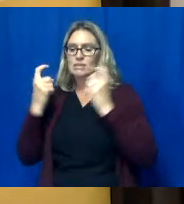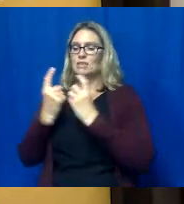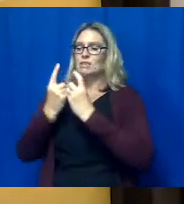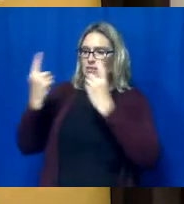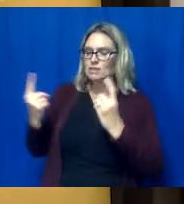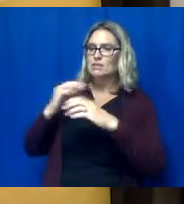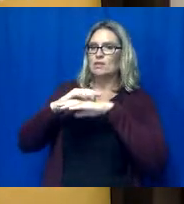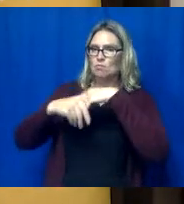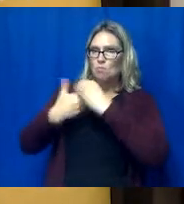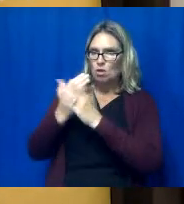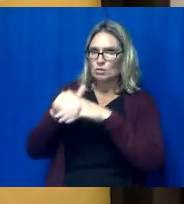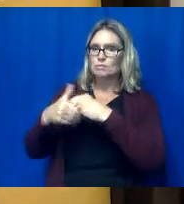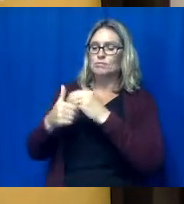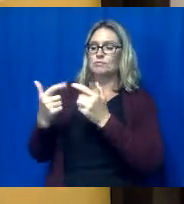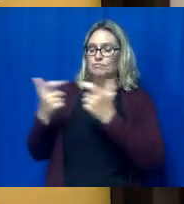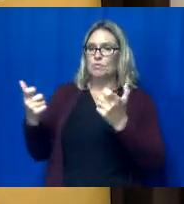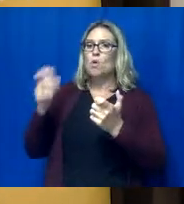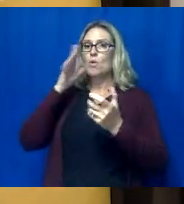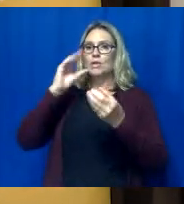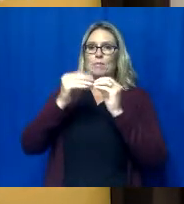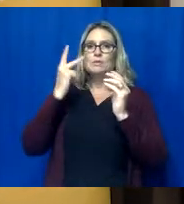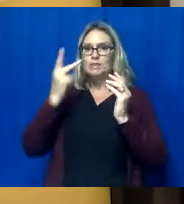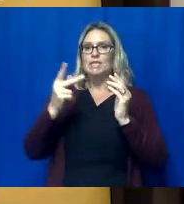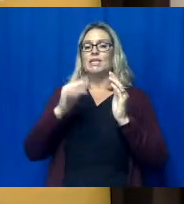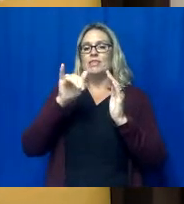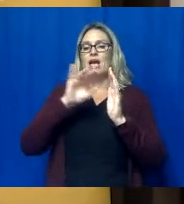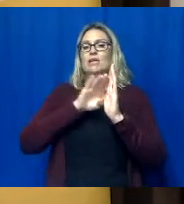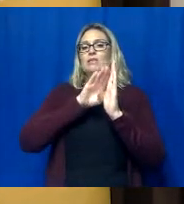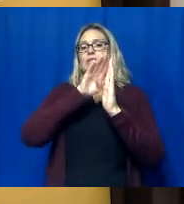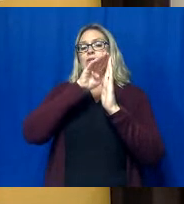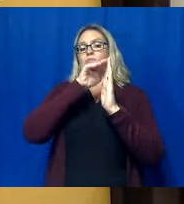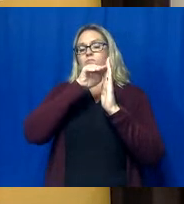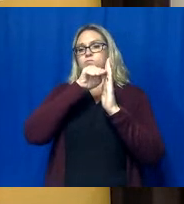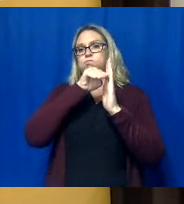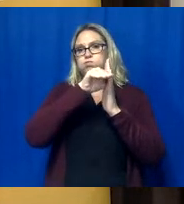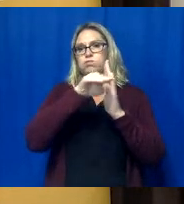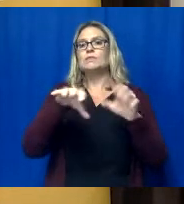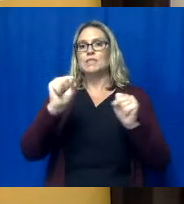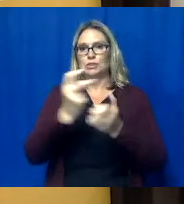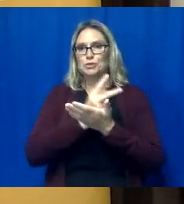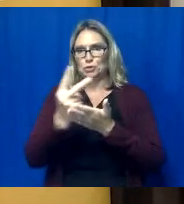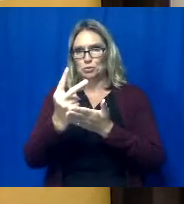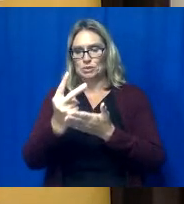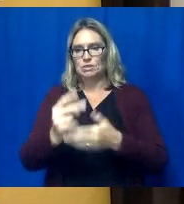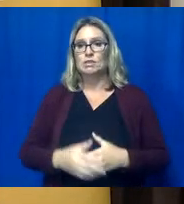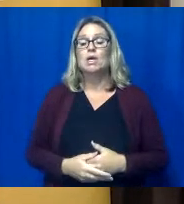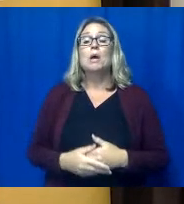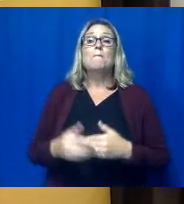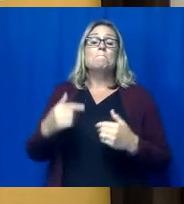expected on-ramping down. As far as final numbers or expected